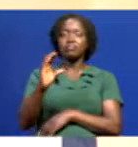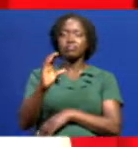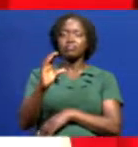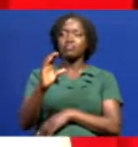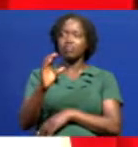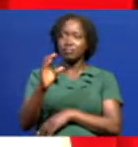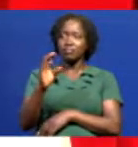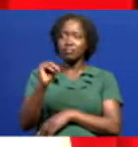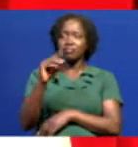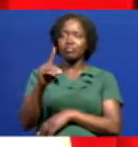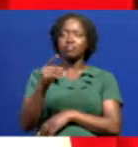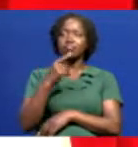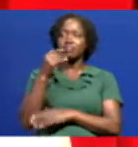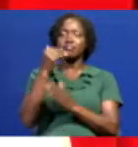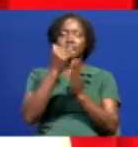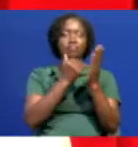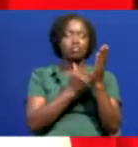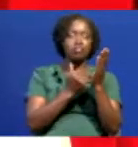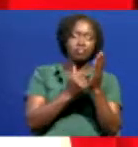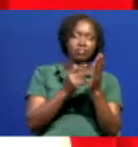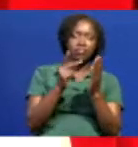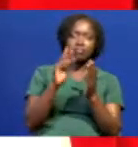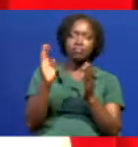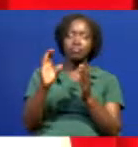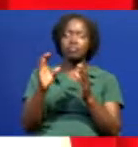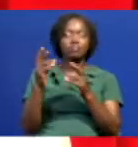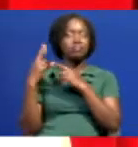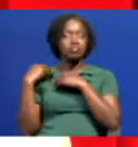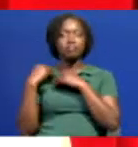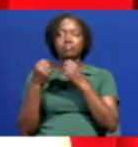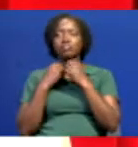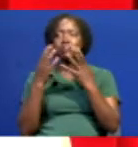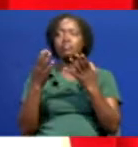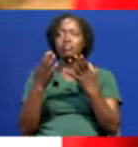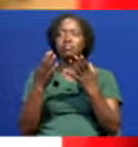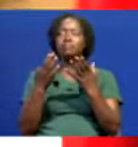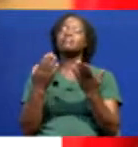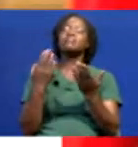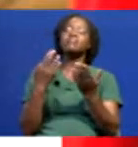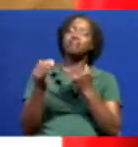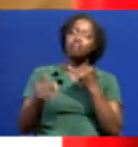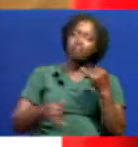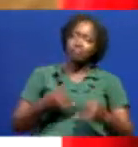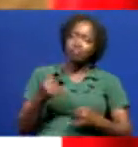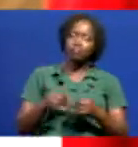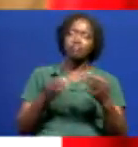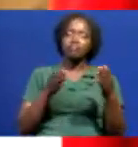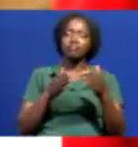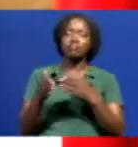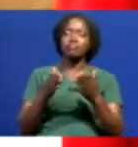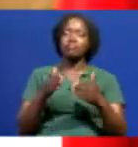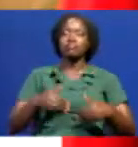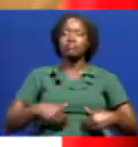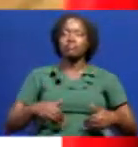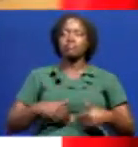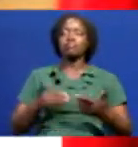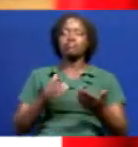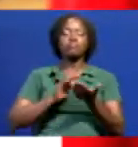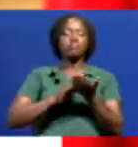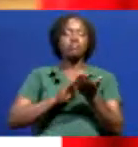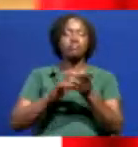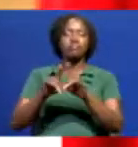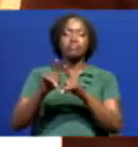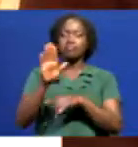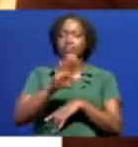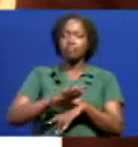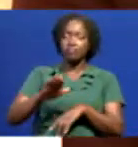said the program is in line with KBC's mandate to inform, entertain and educate, and offers an opportunity for youth-centered fresh content as well as